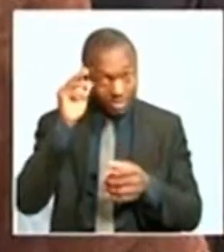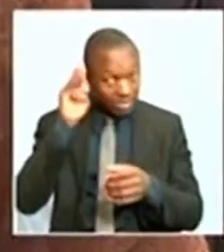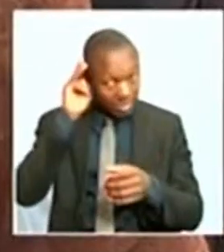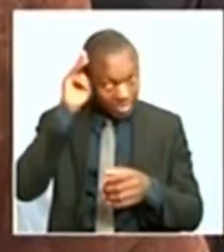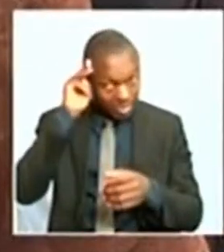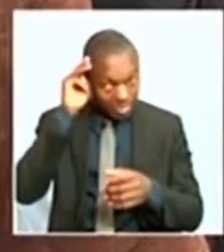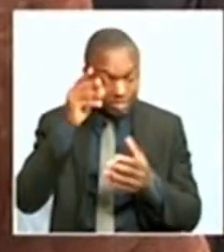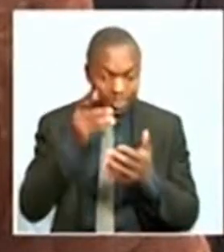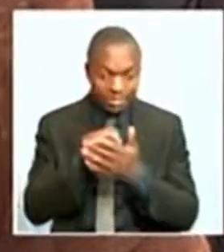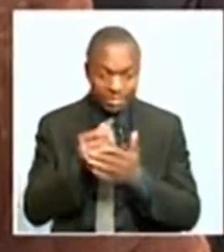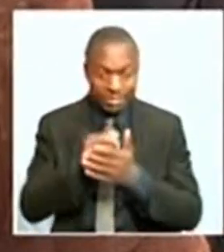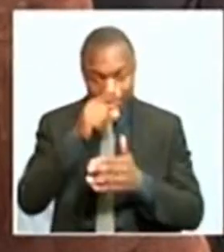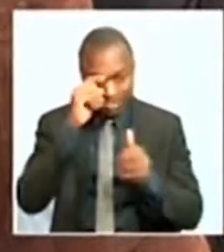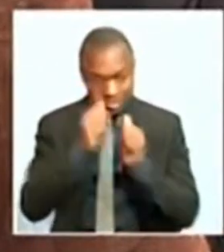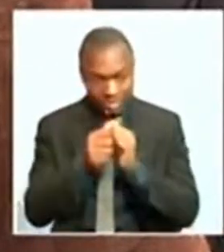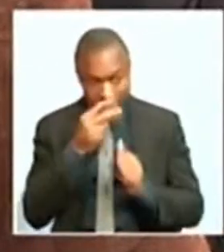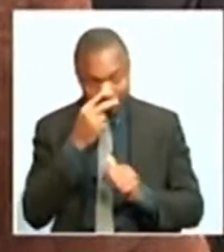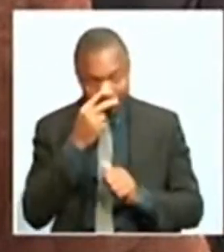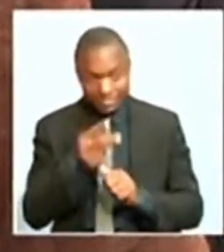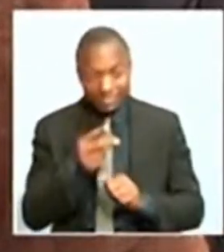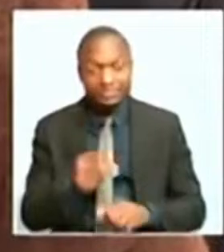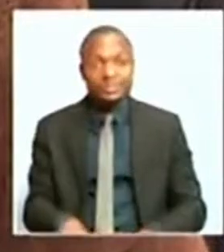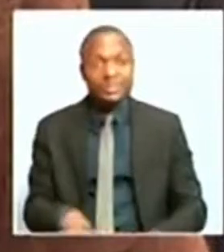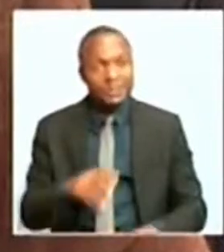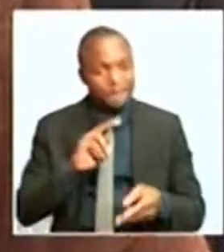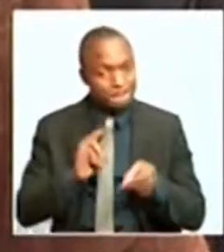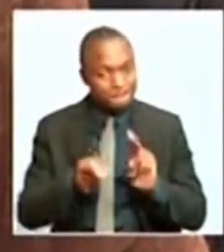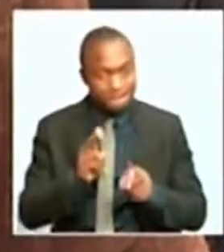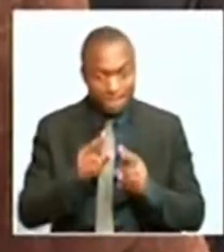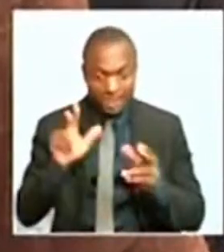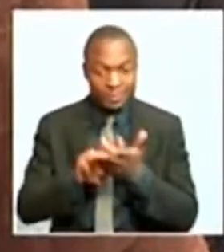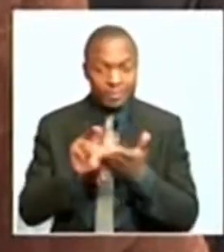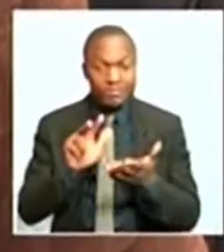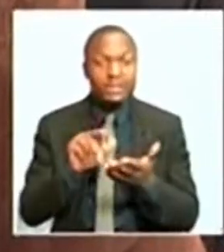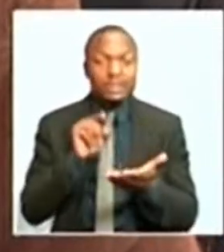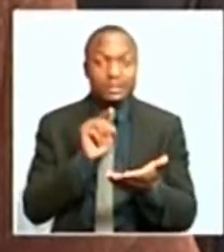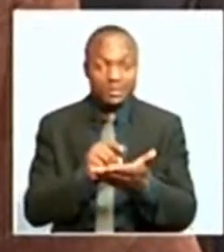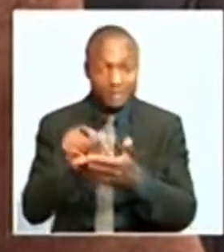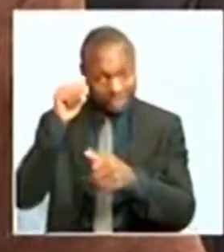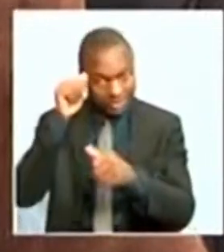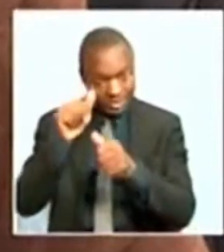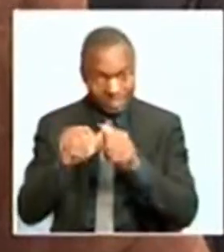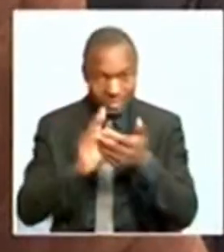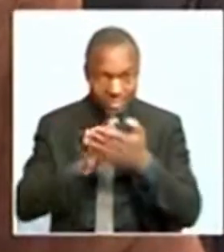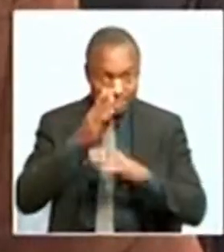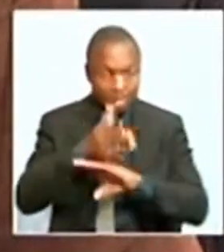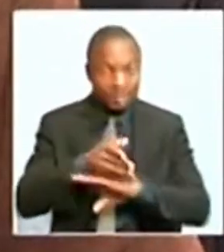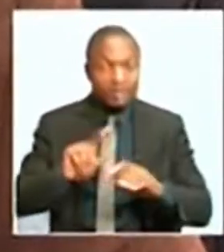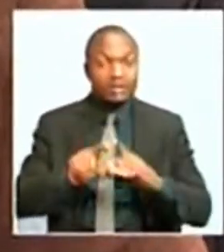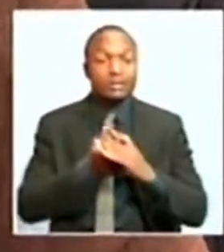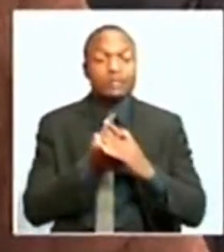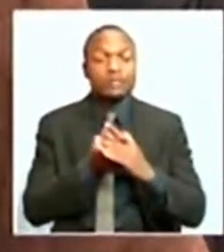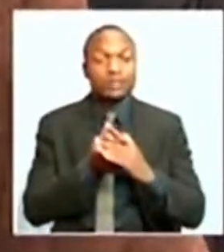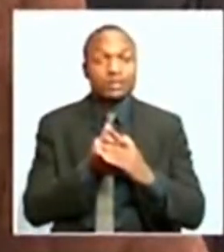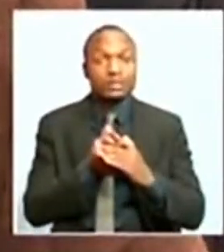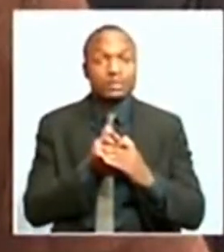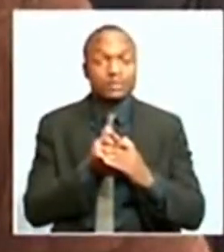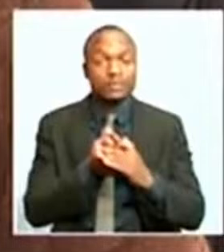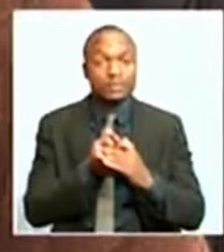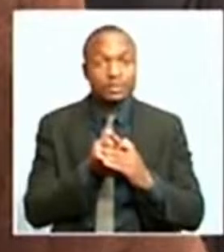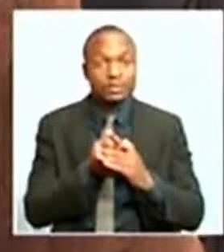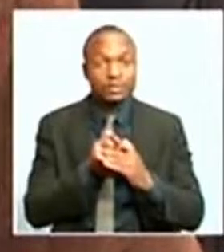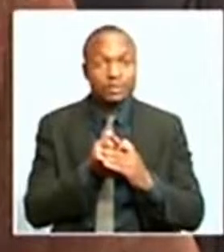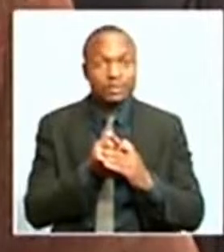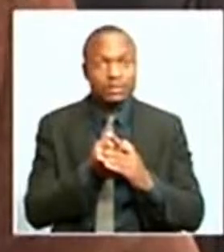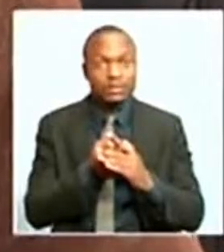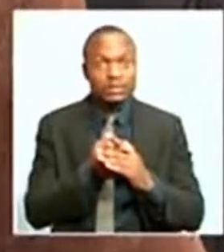Finance, because we are seeing that we are in a hurry to sign these treaties, then thereafter we start accumulating this